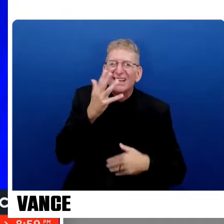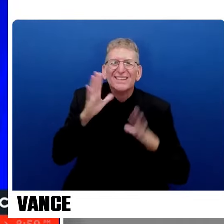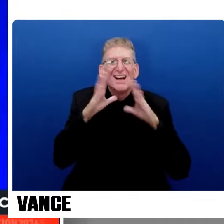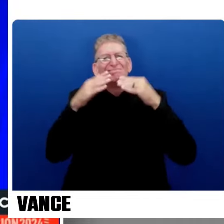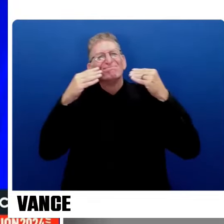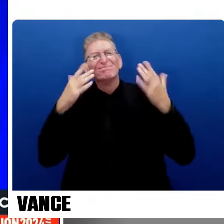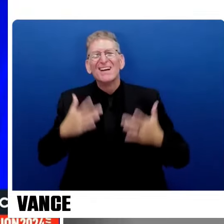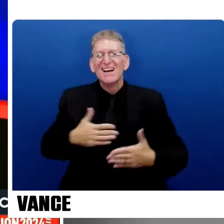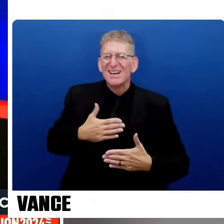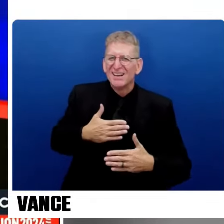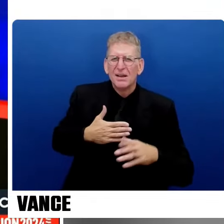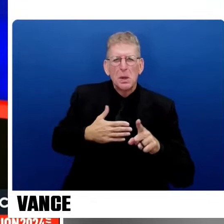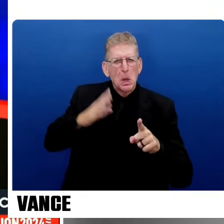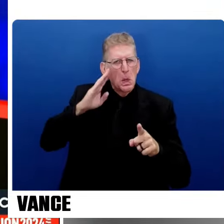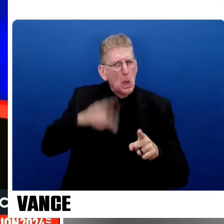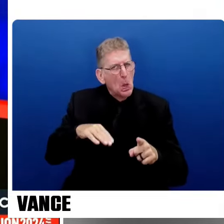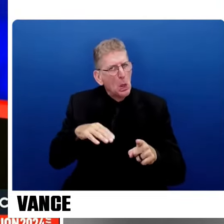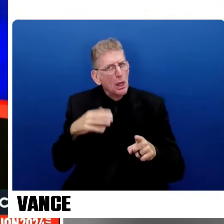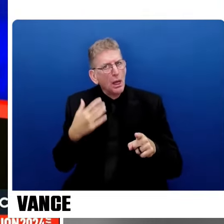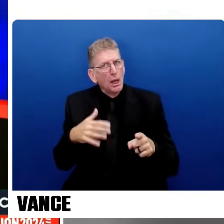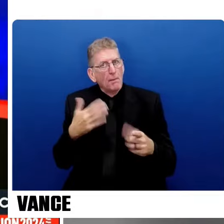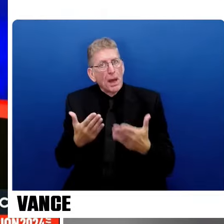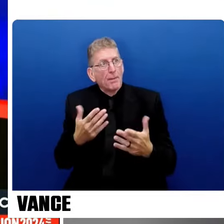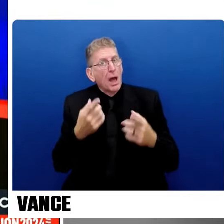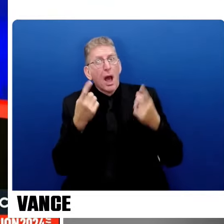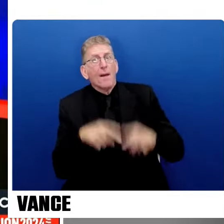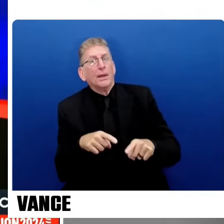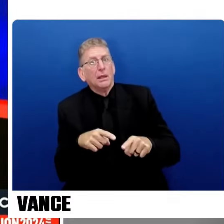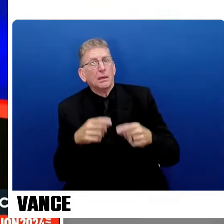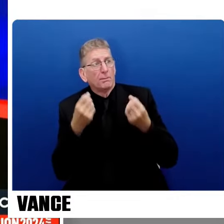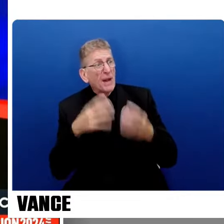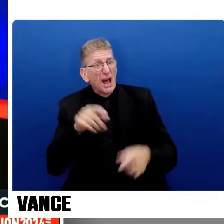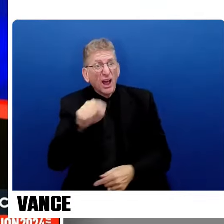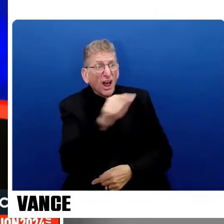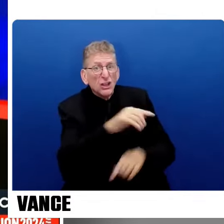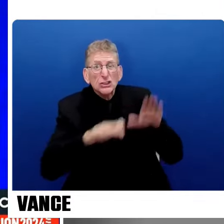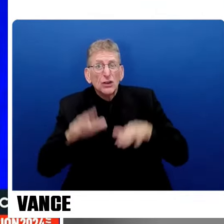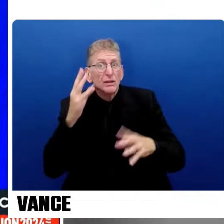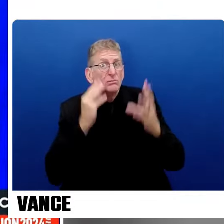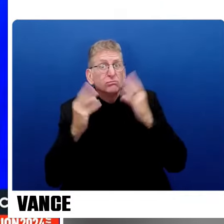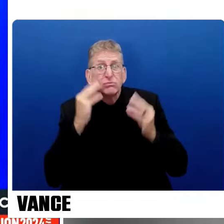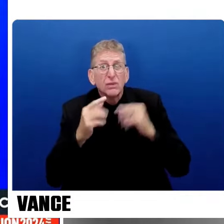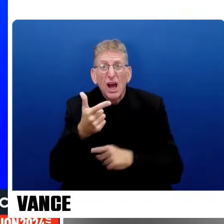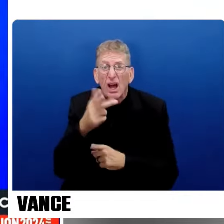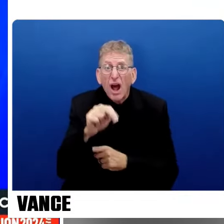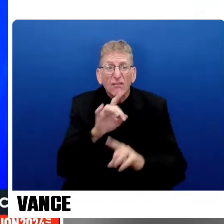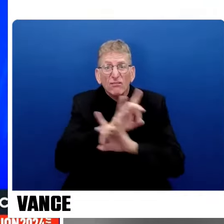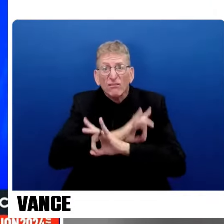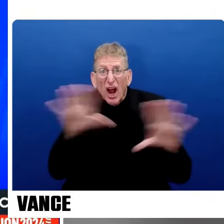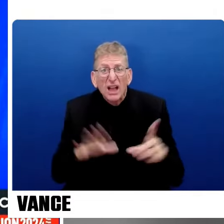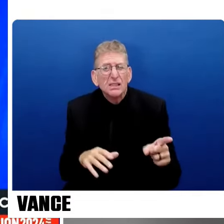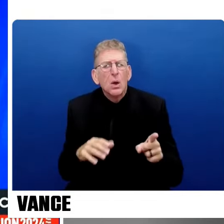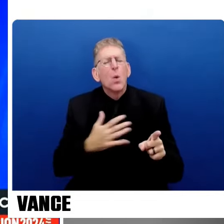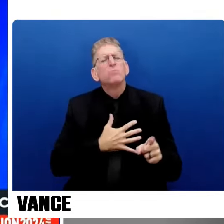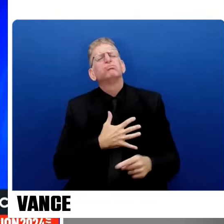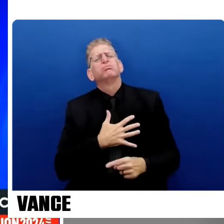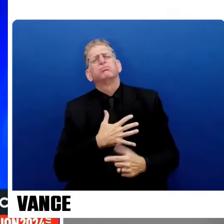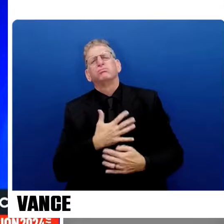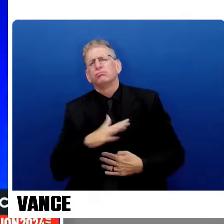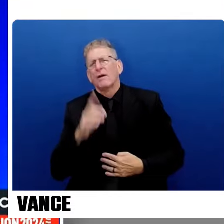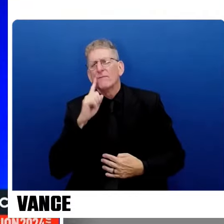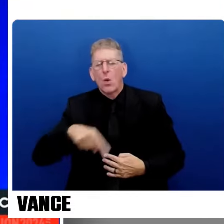terrible epidemic of gun violence. And of course, our hearts go out to the families that are affected by this terrible stuff. And we do have to do better. And I think that Governor Walz